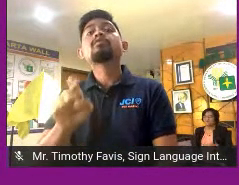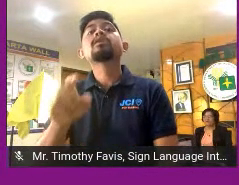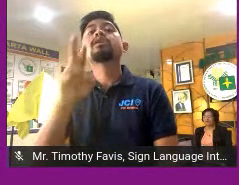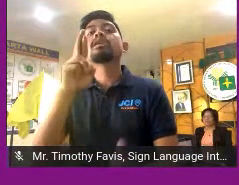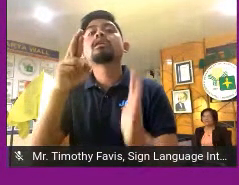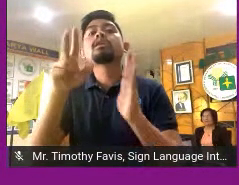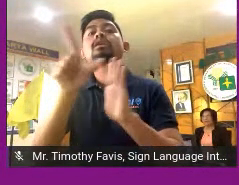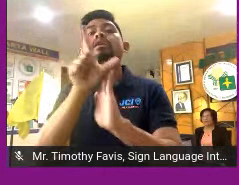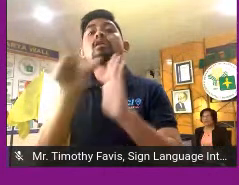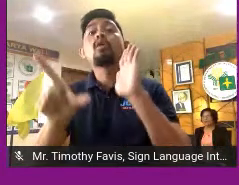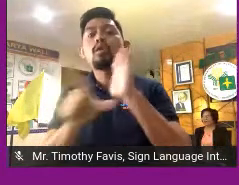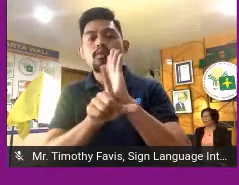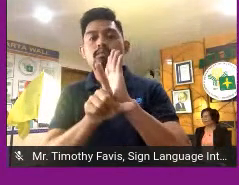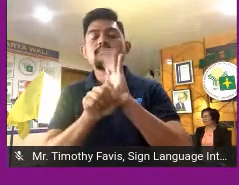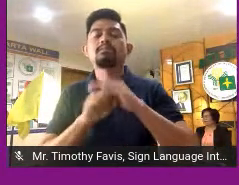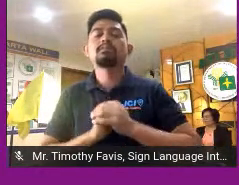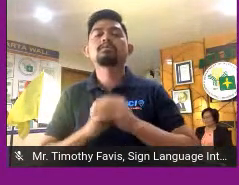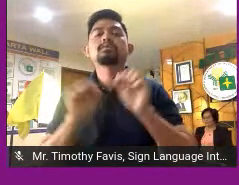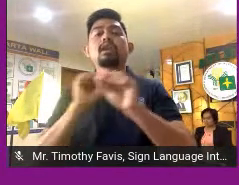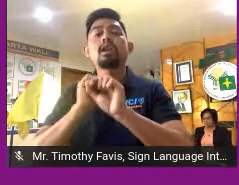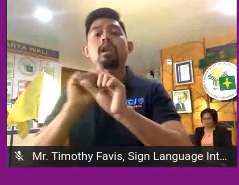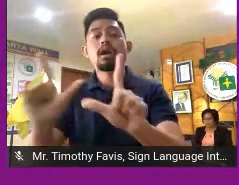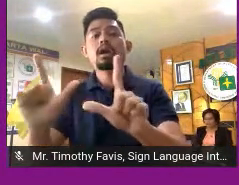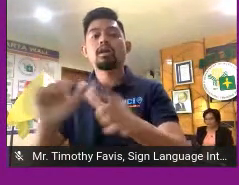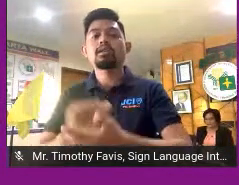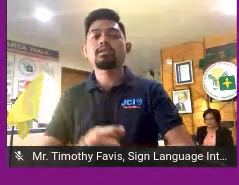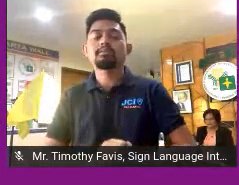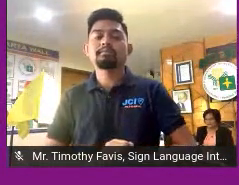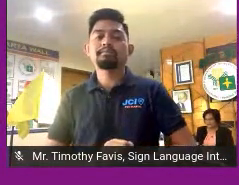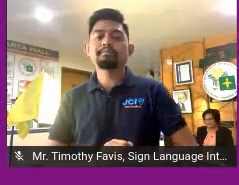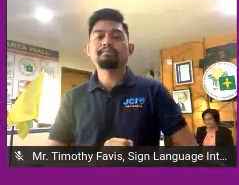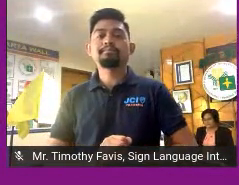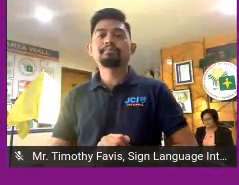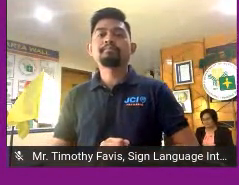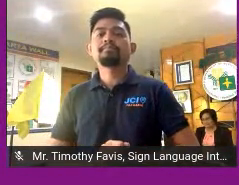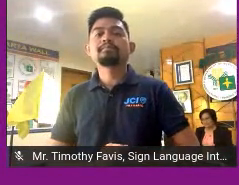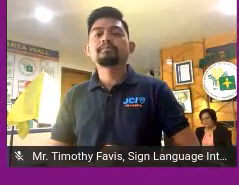as I've said, that is a mandate to all government instrumentalities.